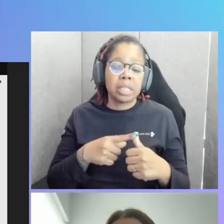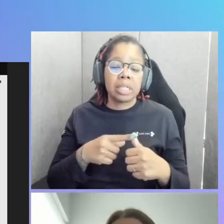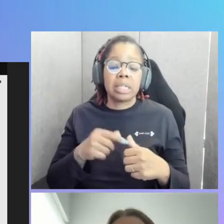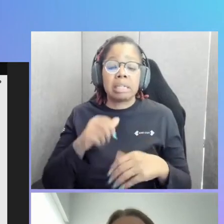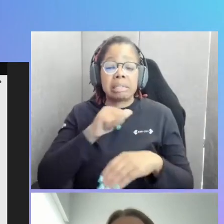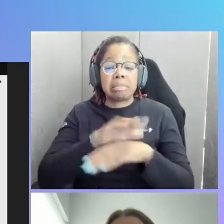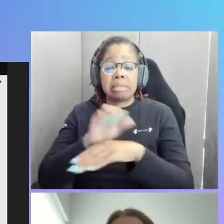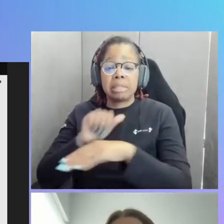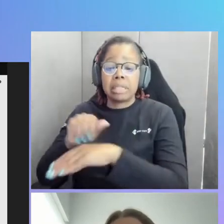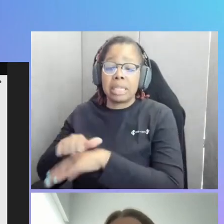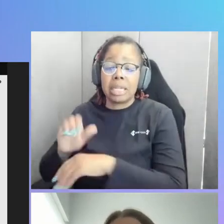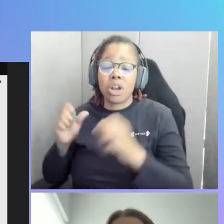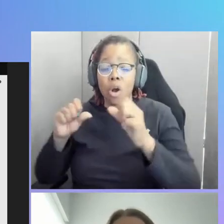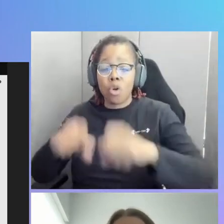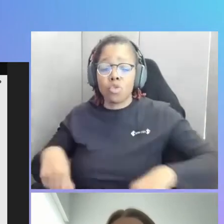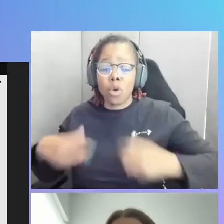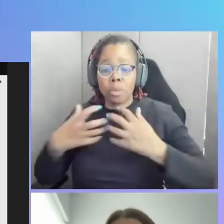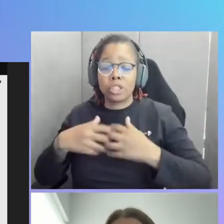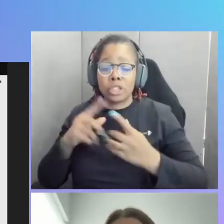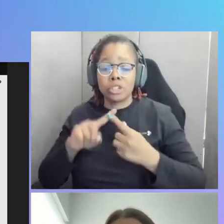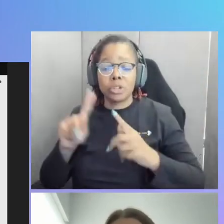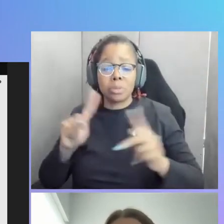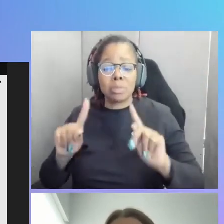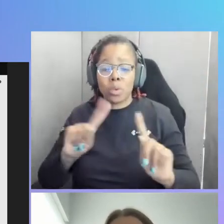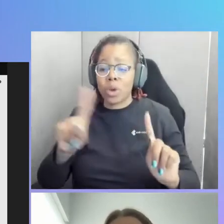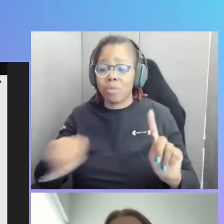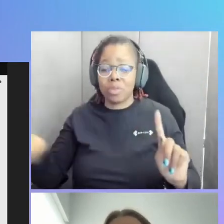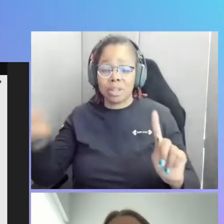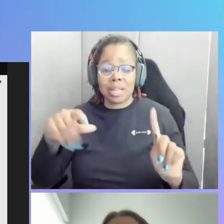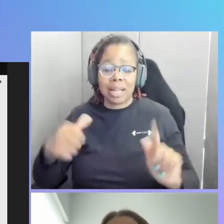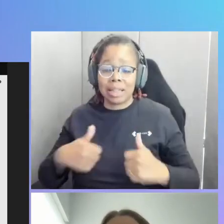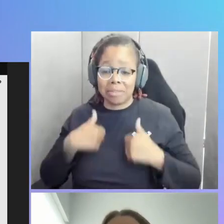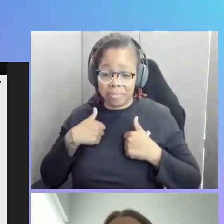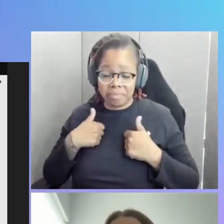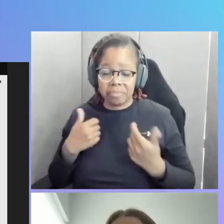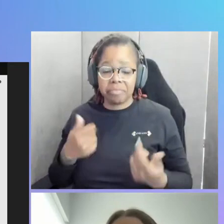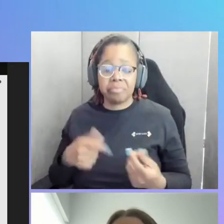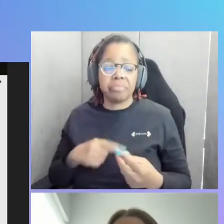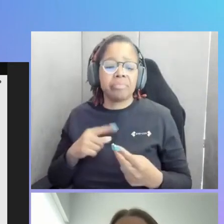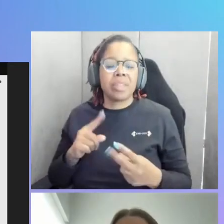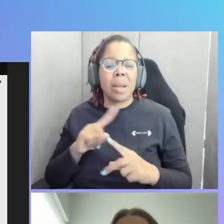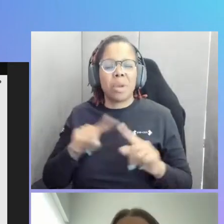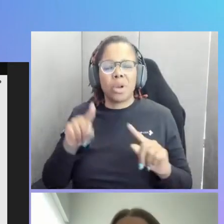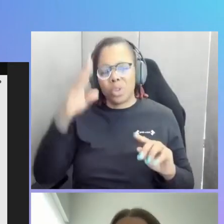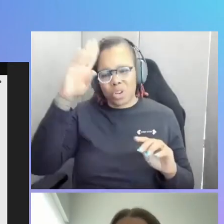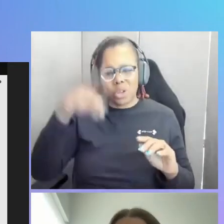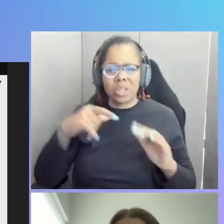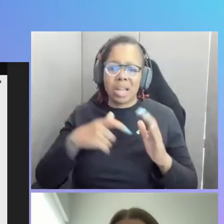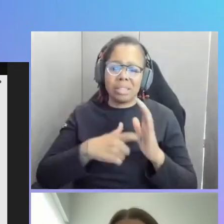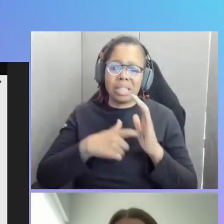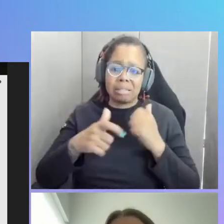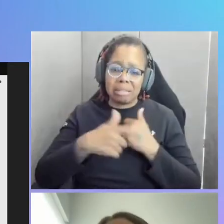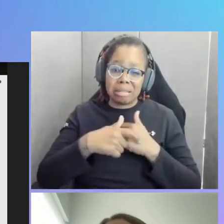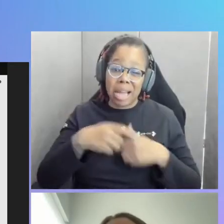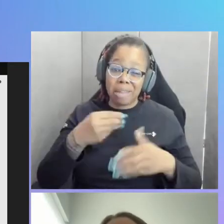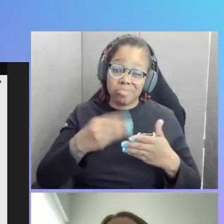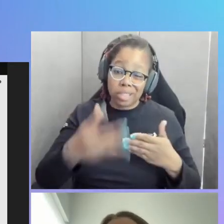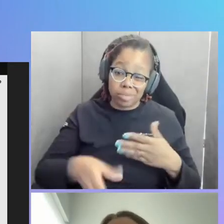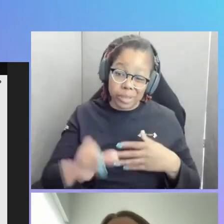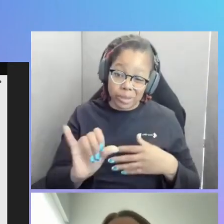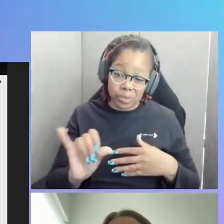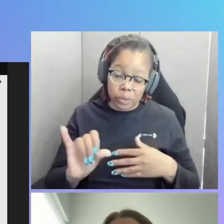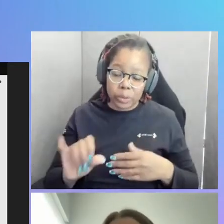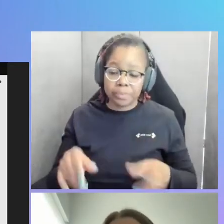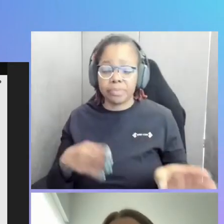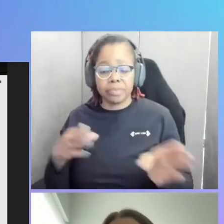rowing machines to people and to wherever they are located in their homes. But we know that this can take time and it can be costly. So